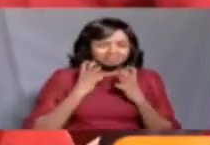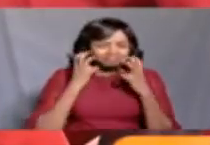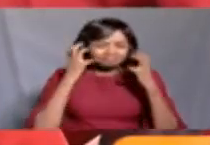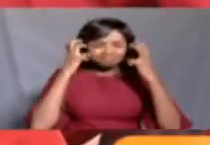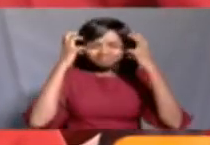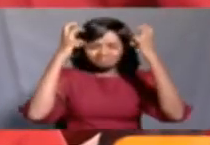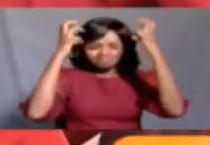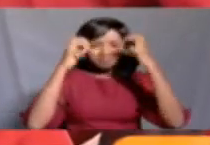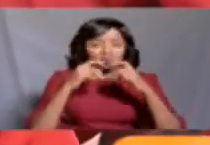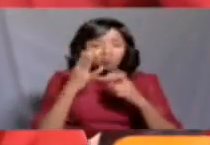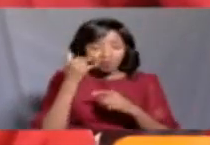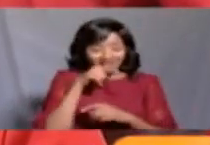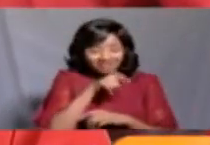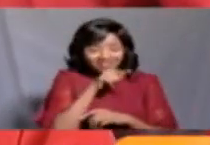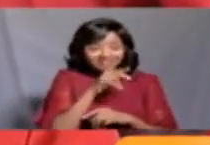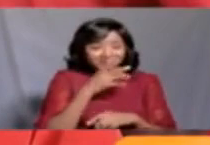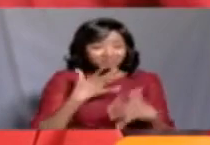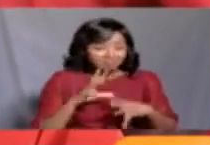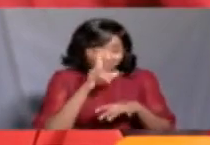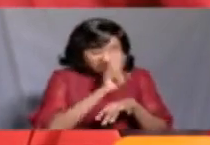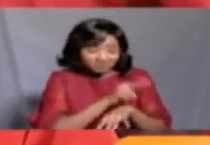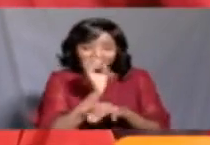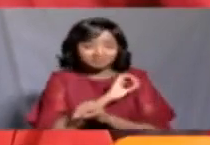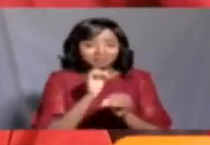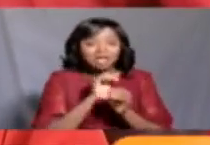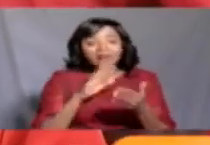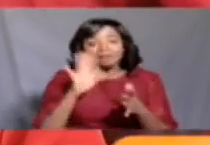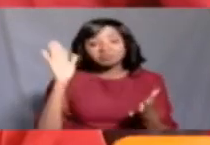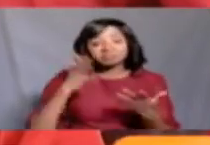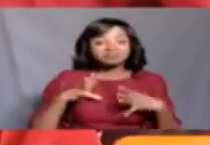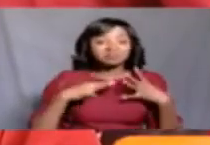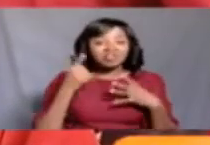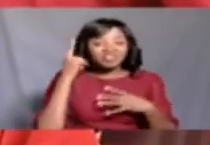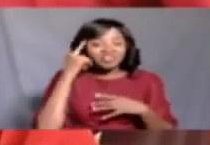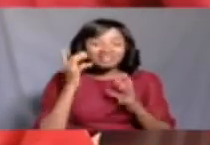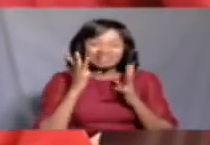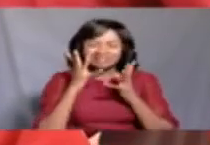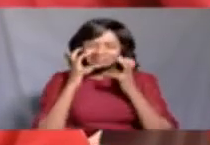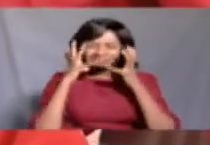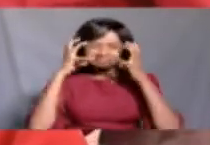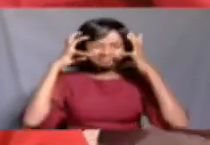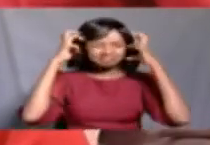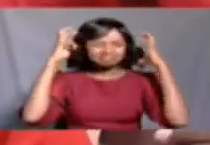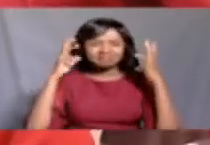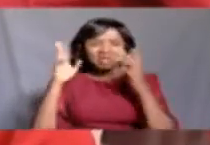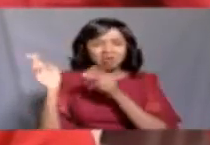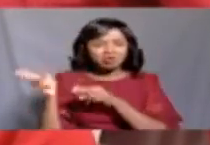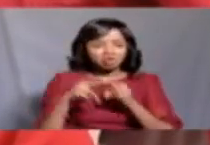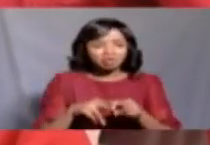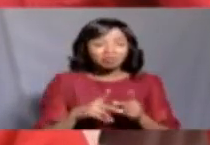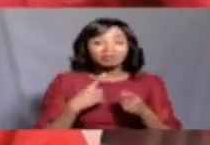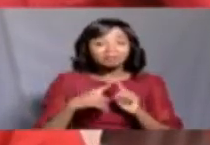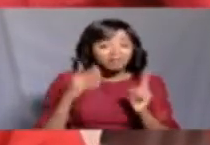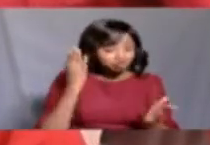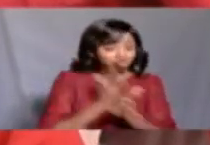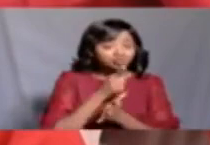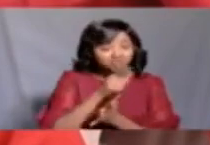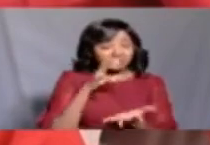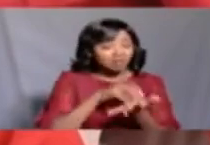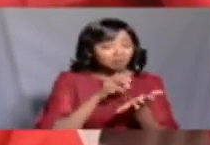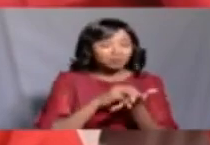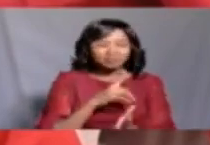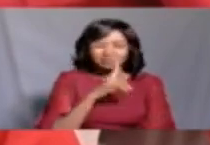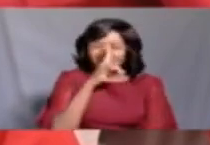well understood. Mm. We mostly think it's the normal anxiety as we use it in everyday language, but it can be a severe